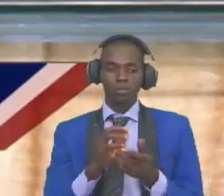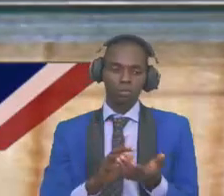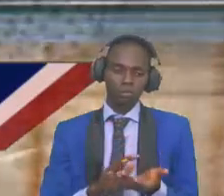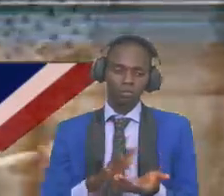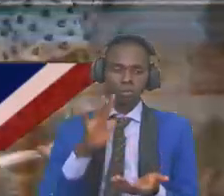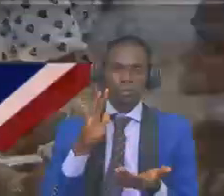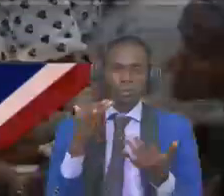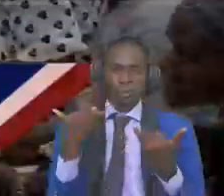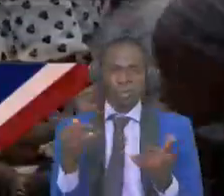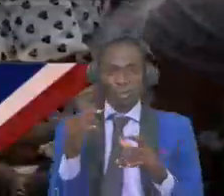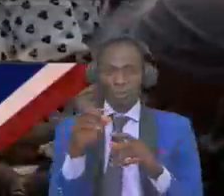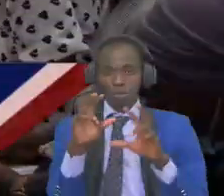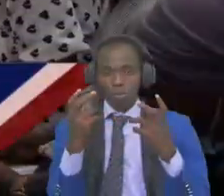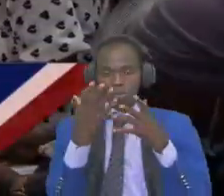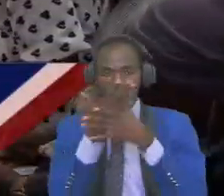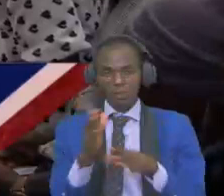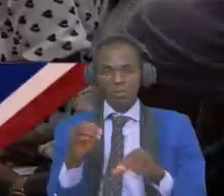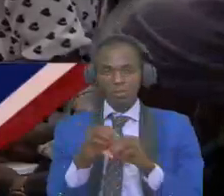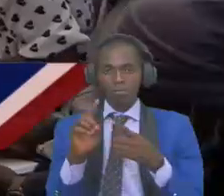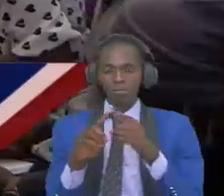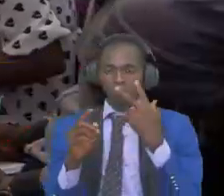three perspectives. Number one,